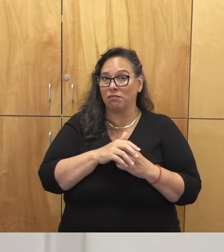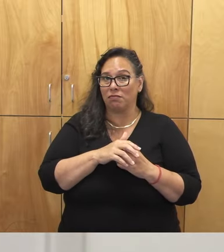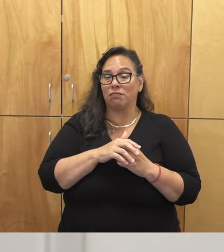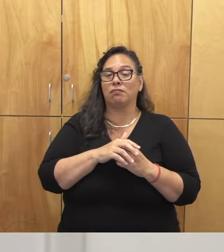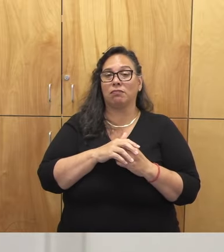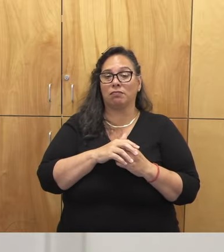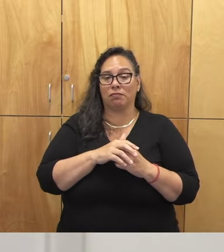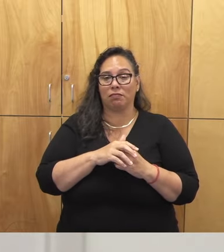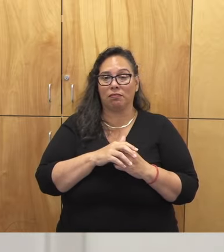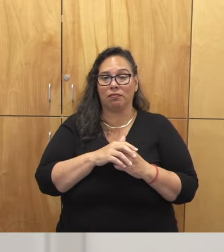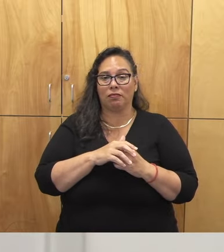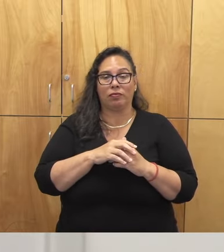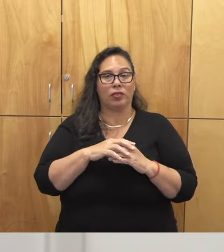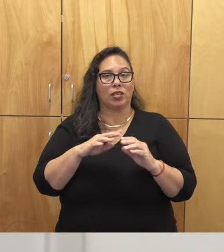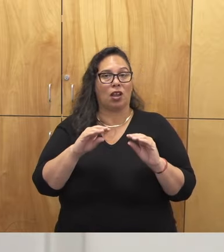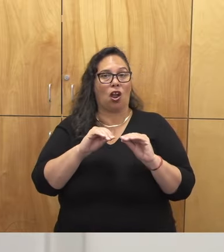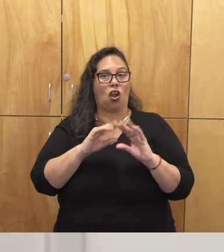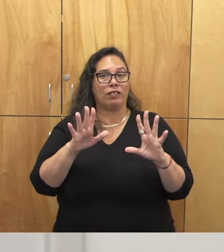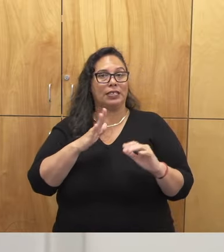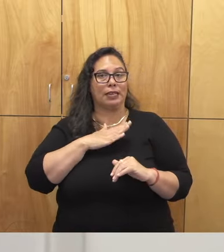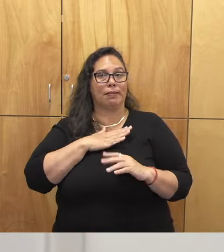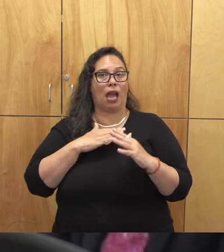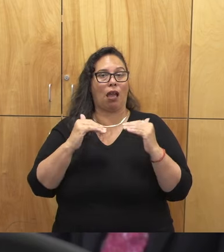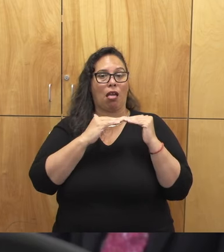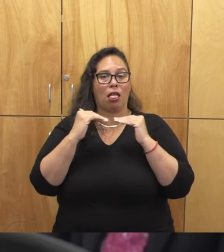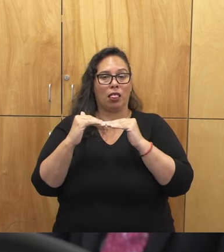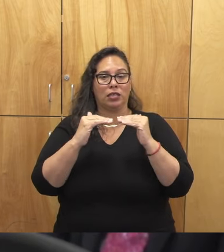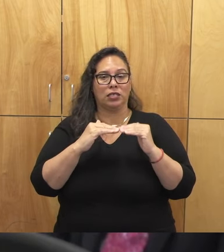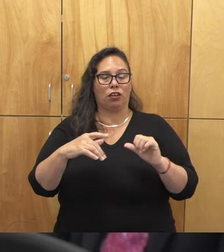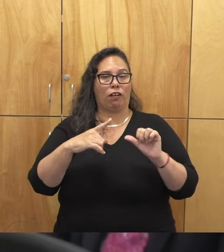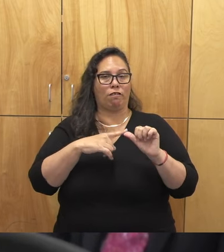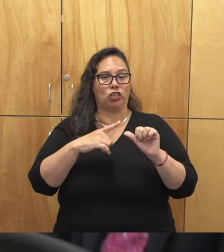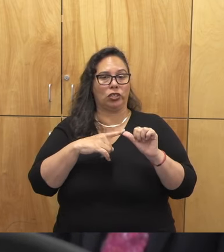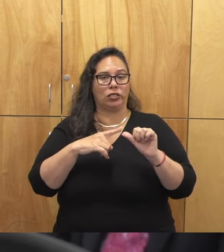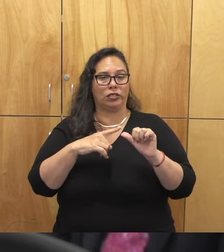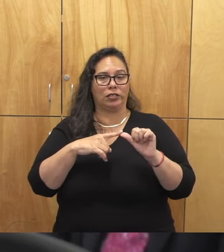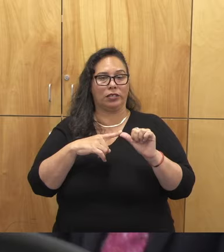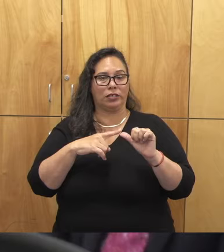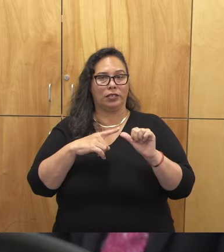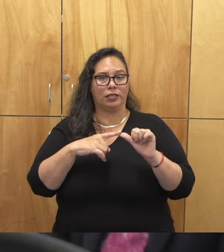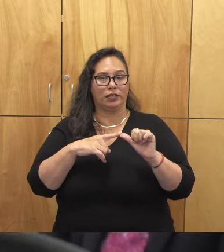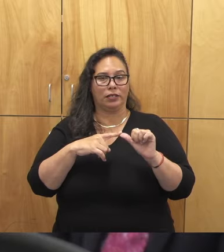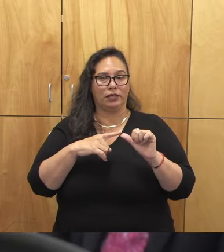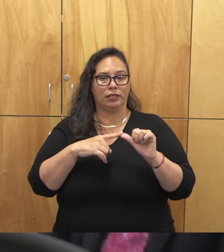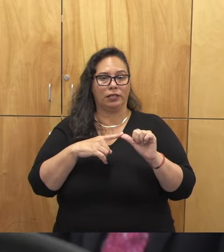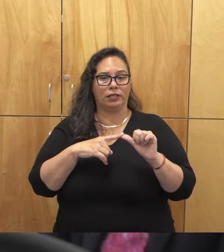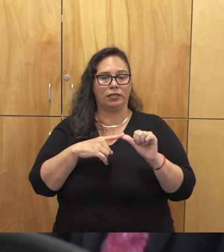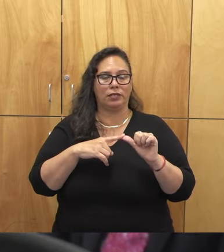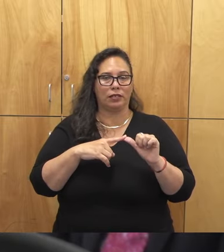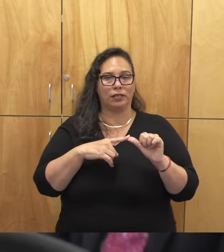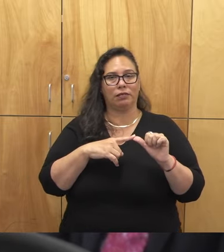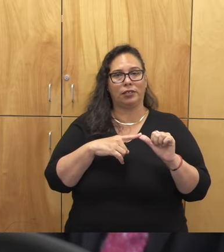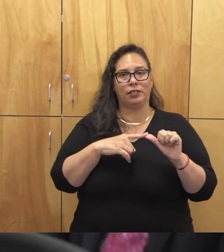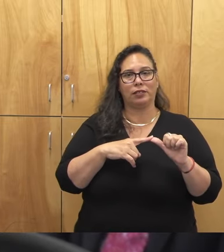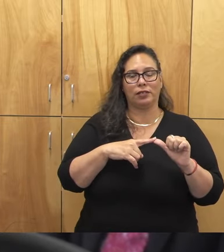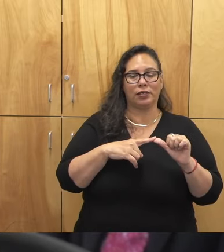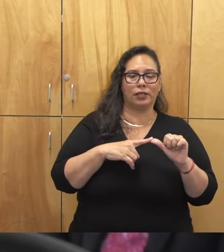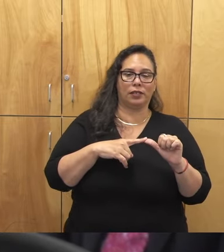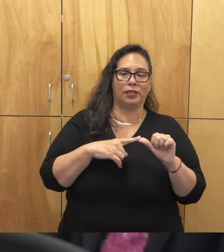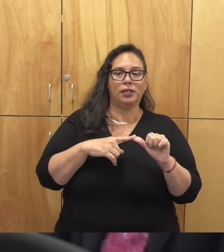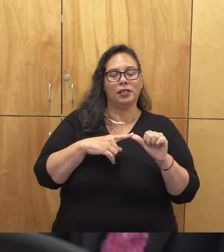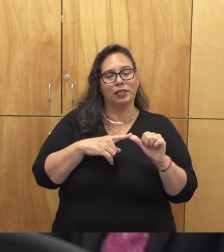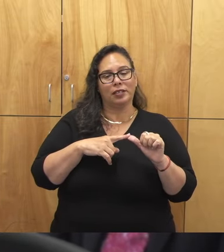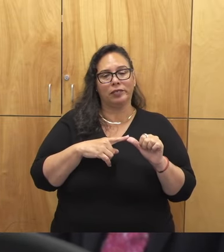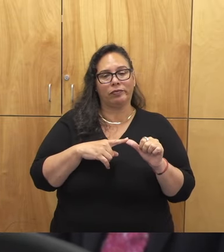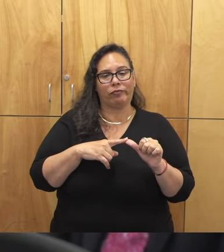So obviously I invite my colleagues. Well, first of all, let's just do a higher level view. One of the big things